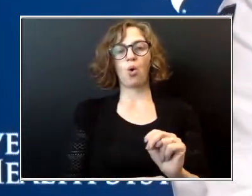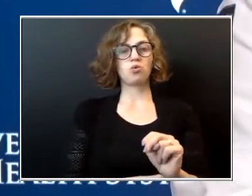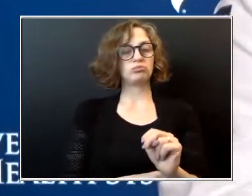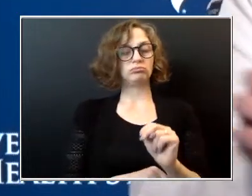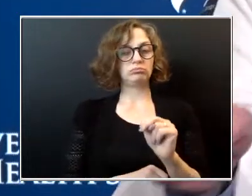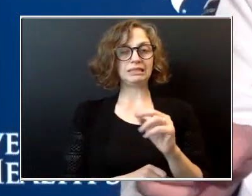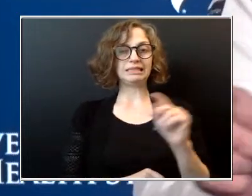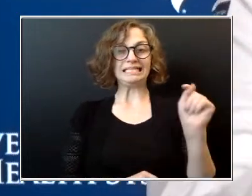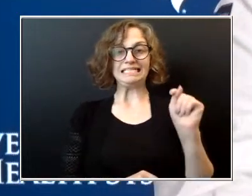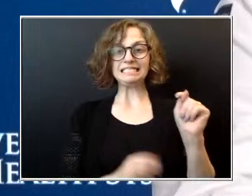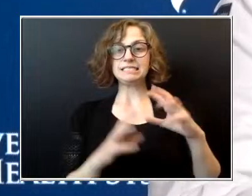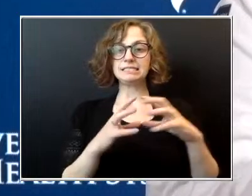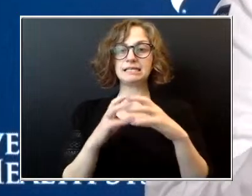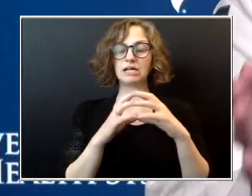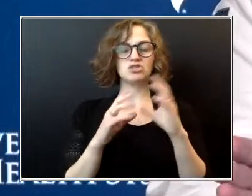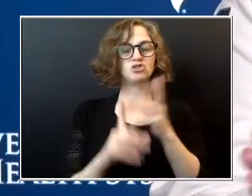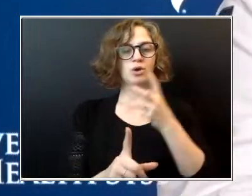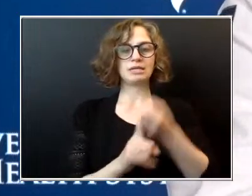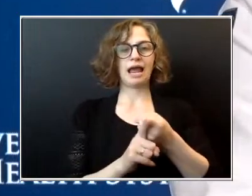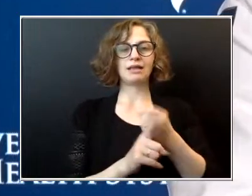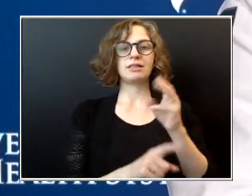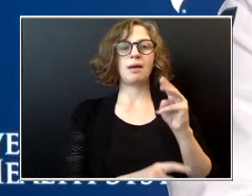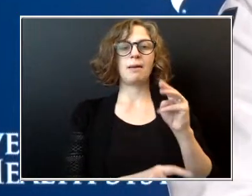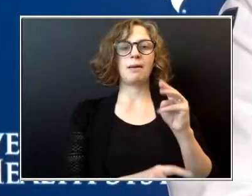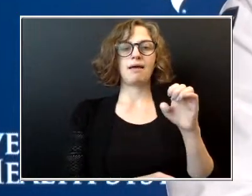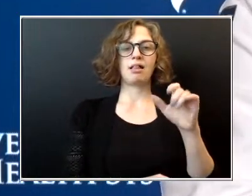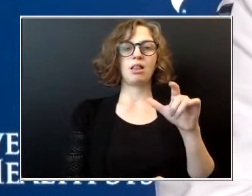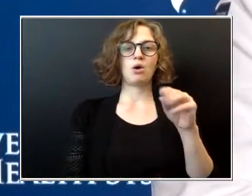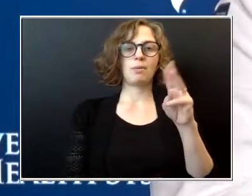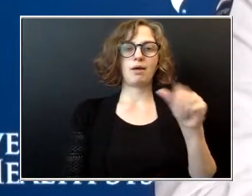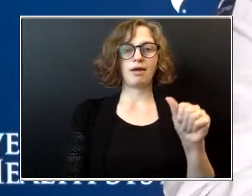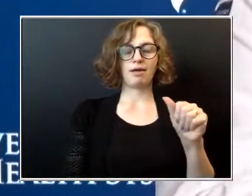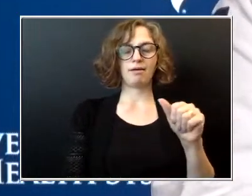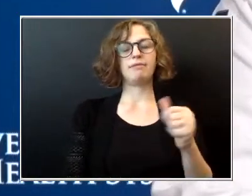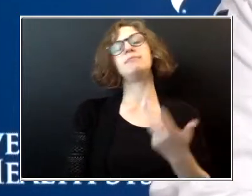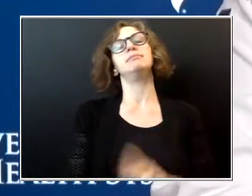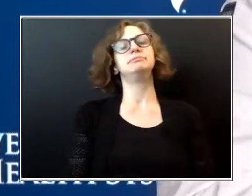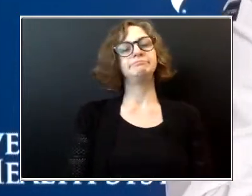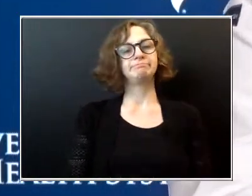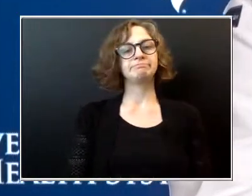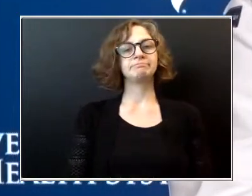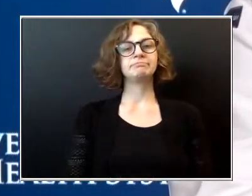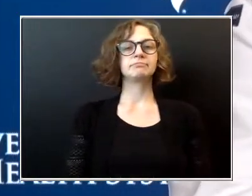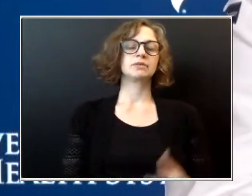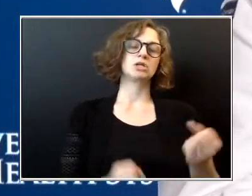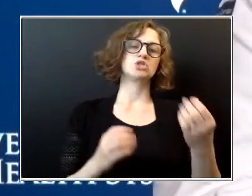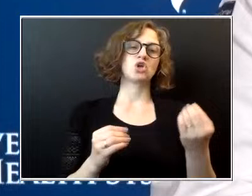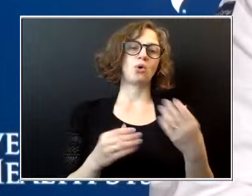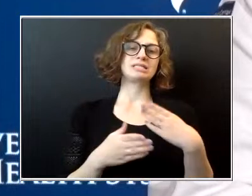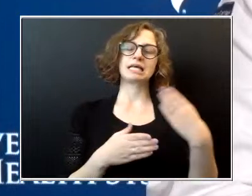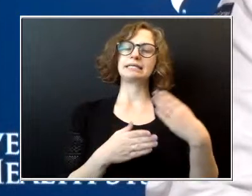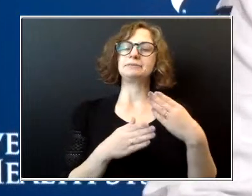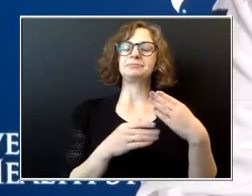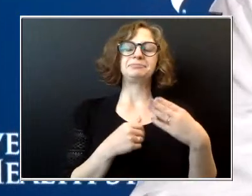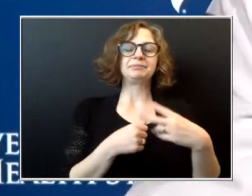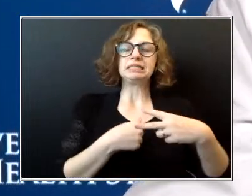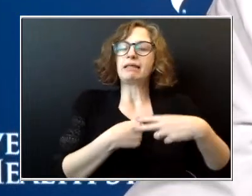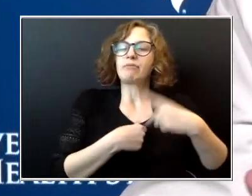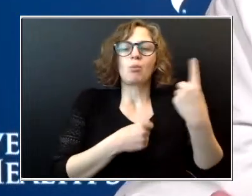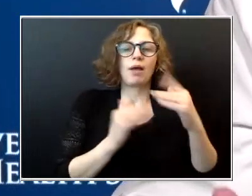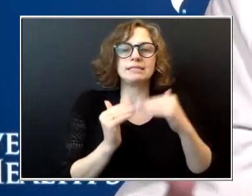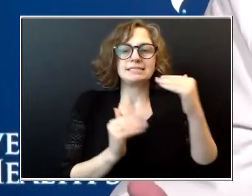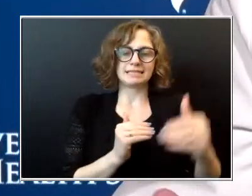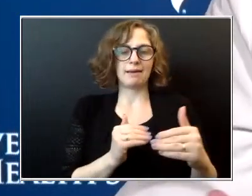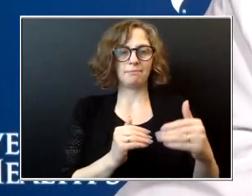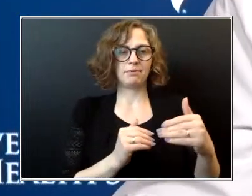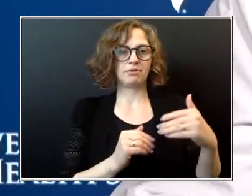that middleman who just introduced the T-cells to attack the myeloma cells. So you're kind of like saving like one step. So why is it important?